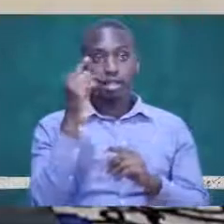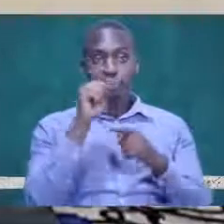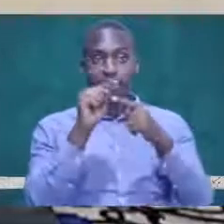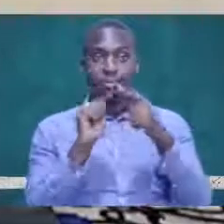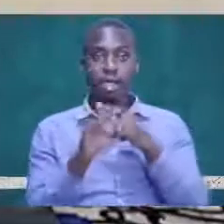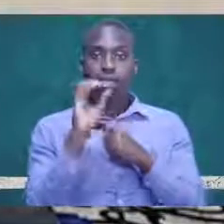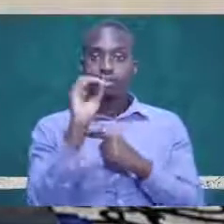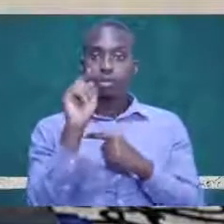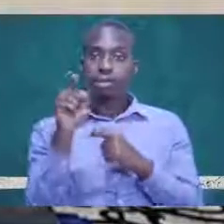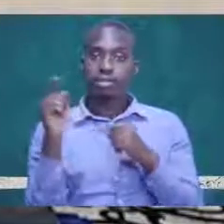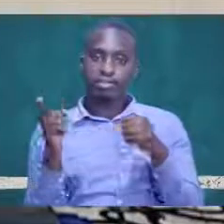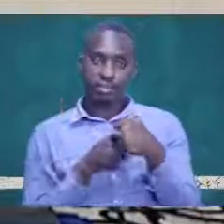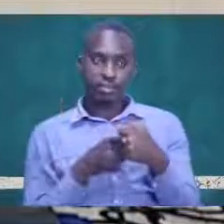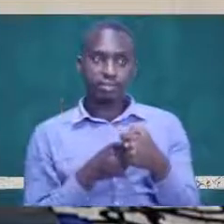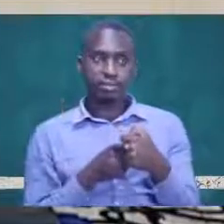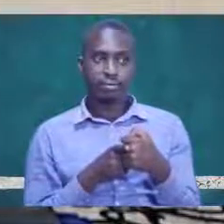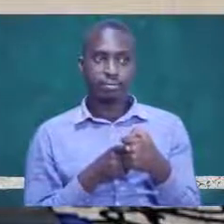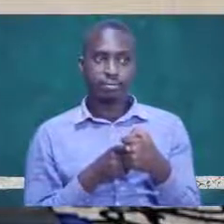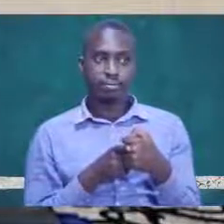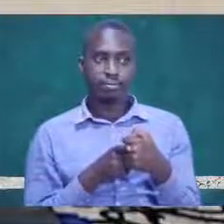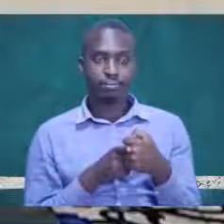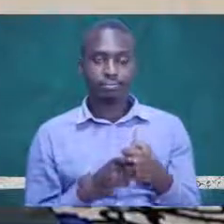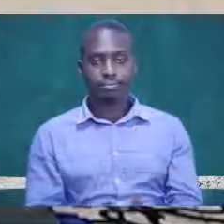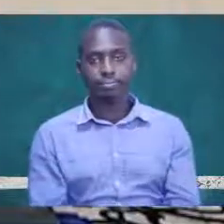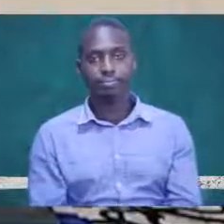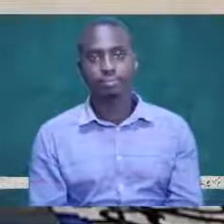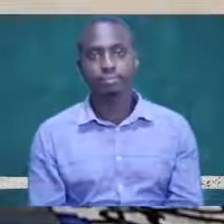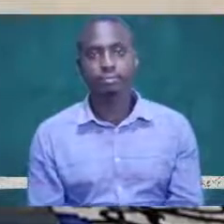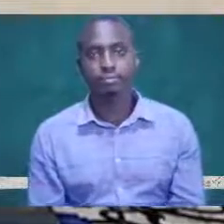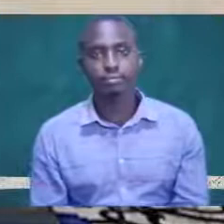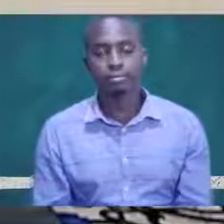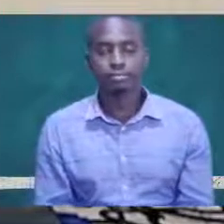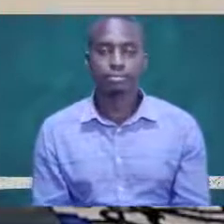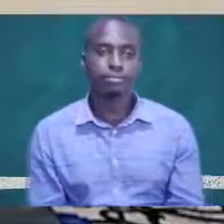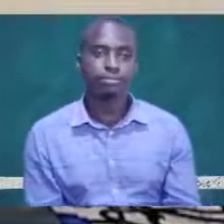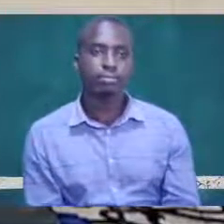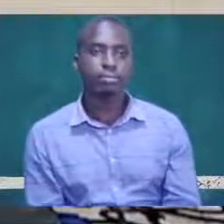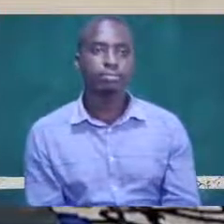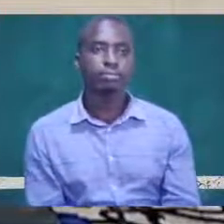0.6, 1 divided by